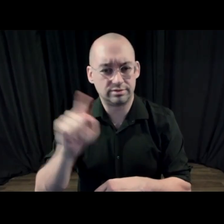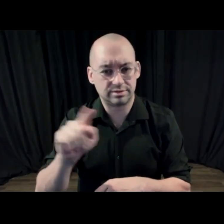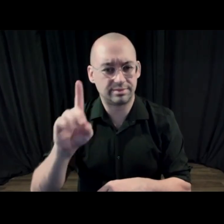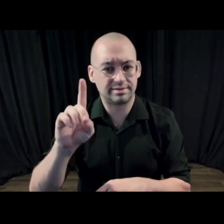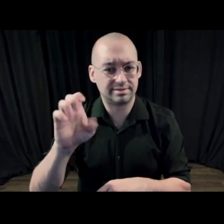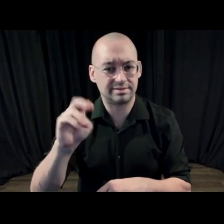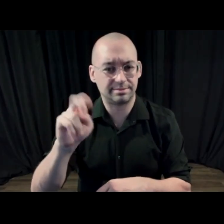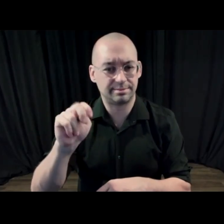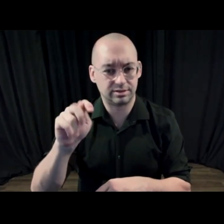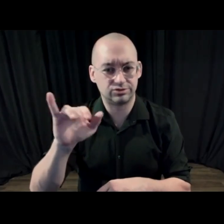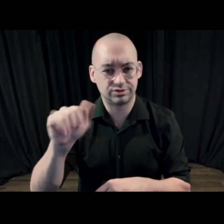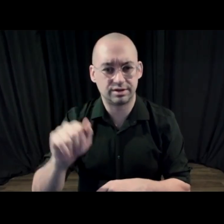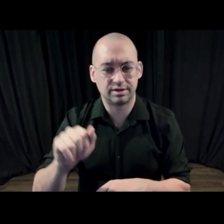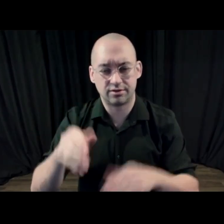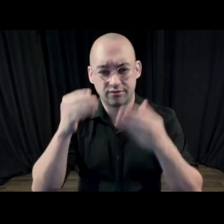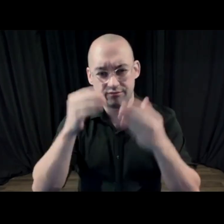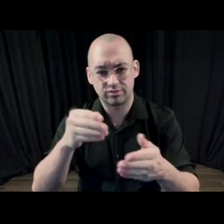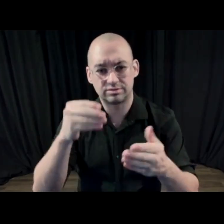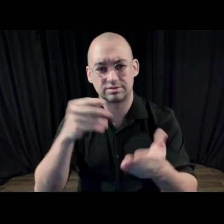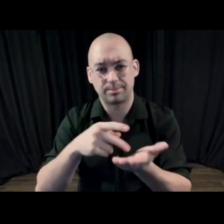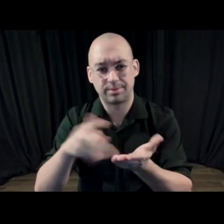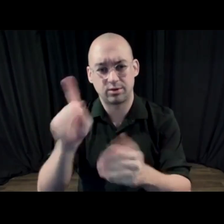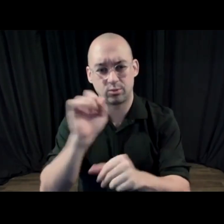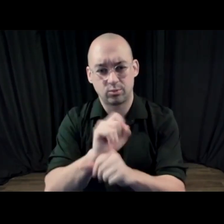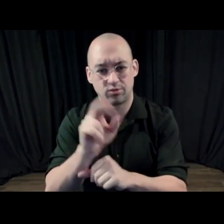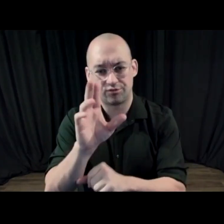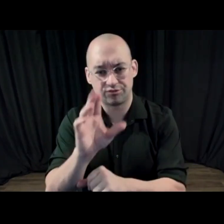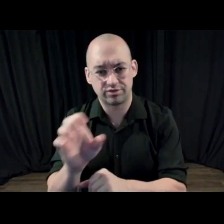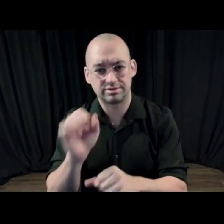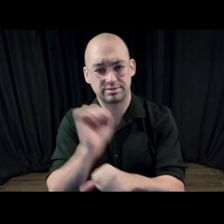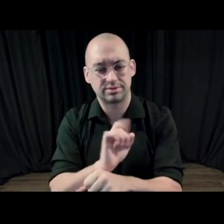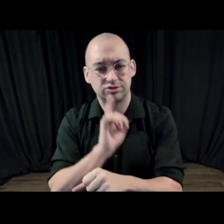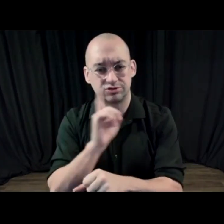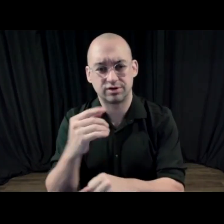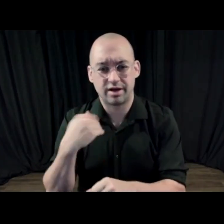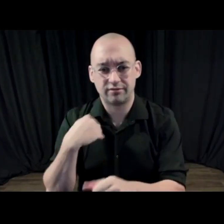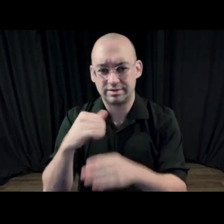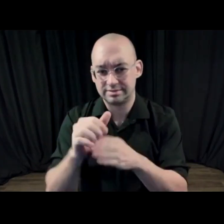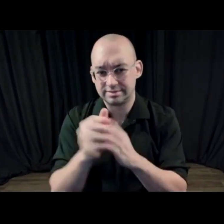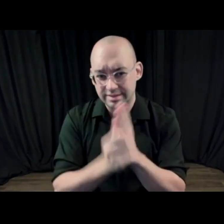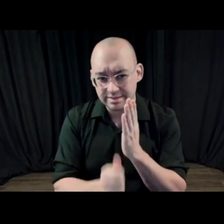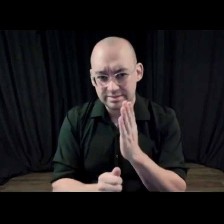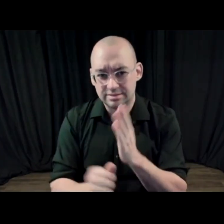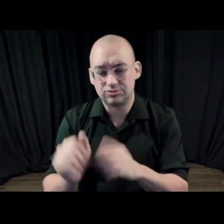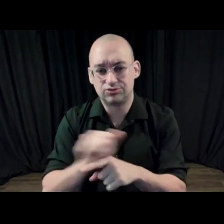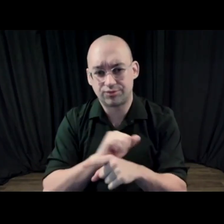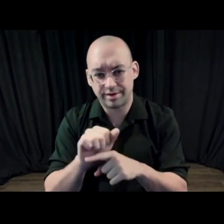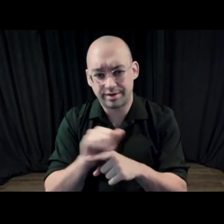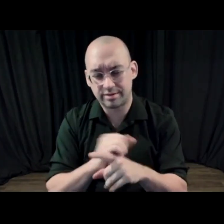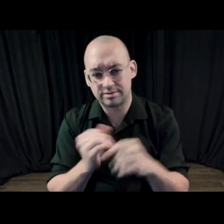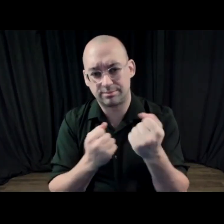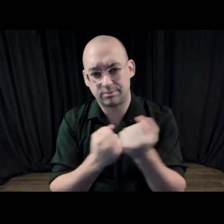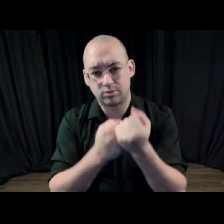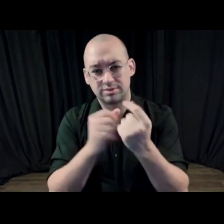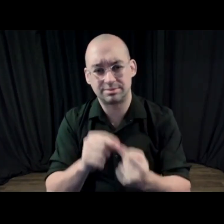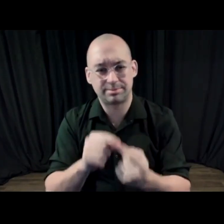paid workforce and making sure that they have the skills and training they need to support the very unique needs